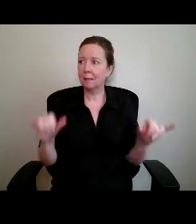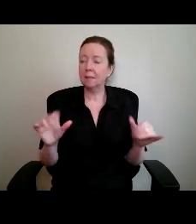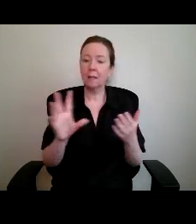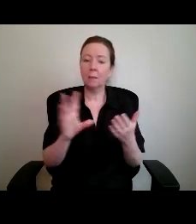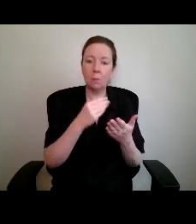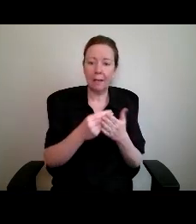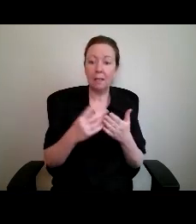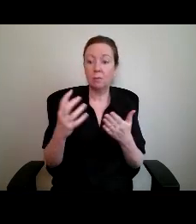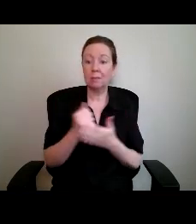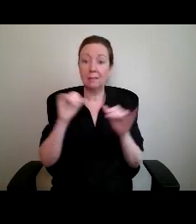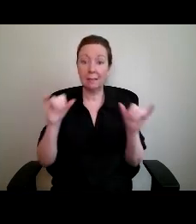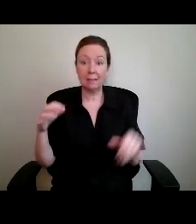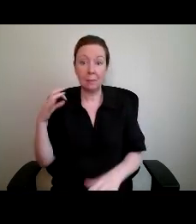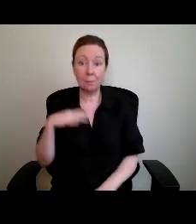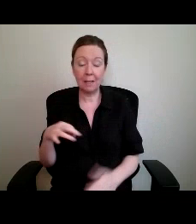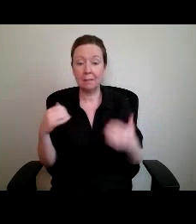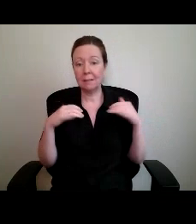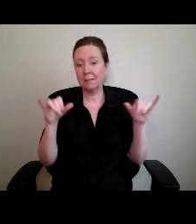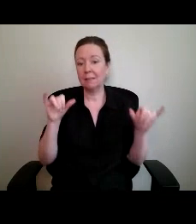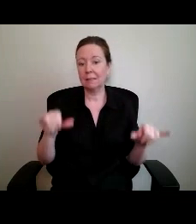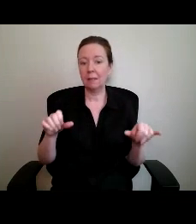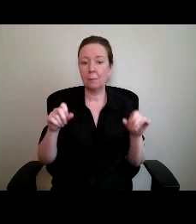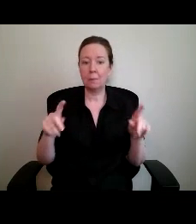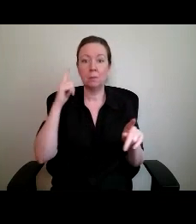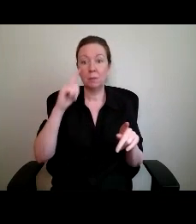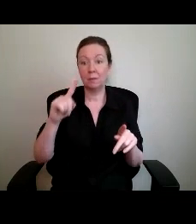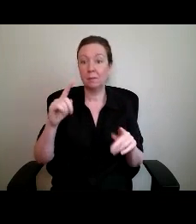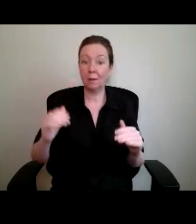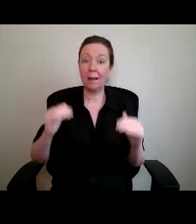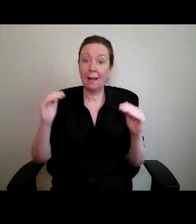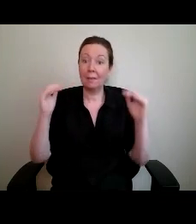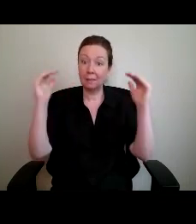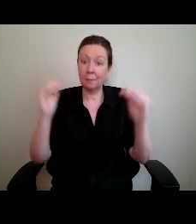benefits, and having the same opportunity for advancement.